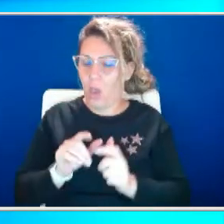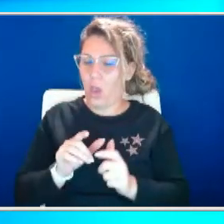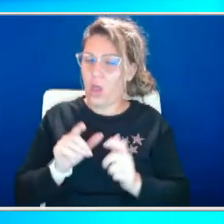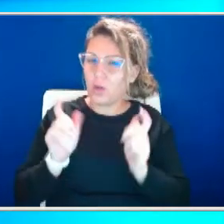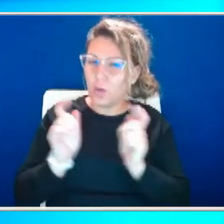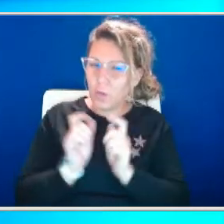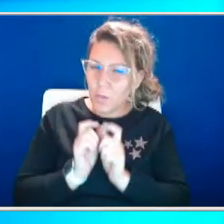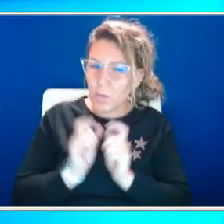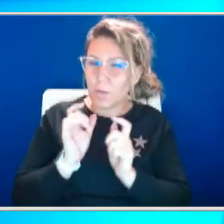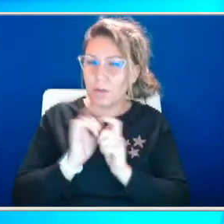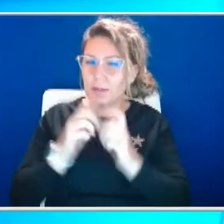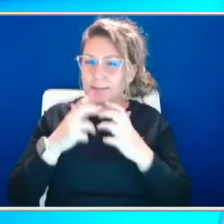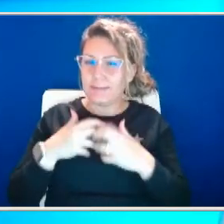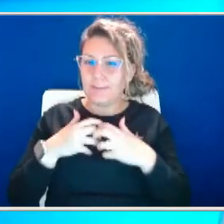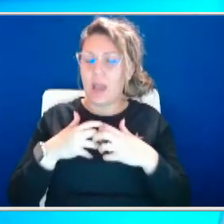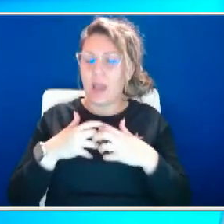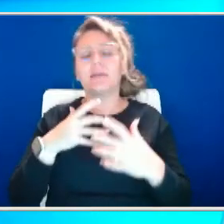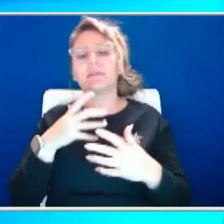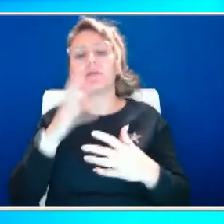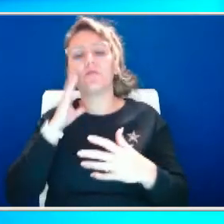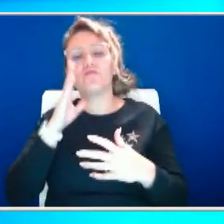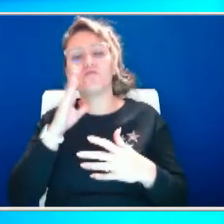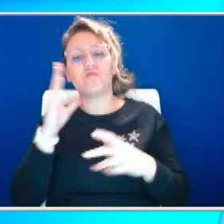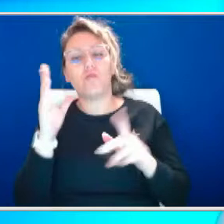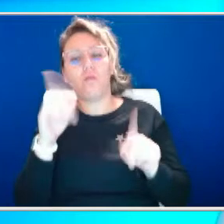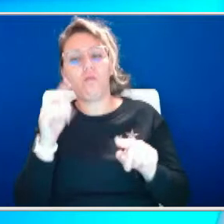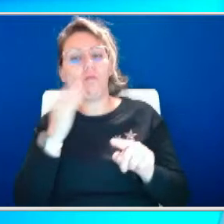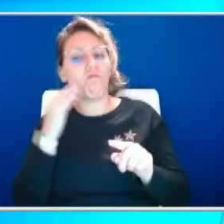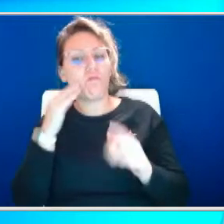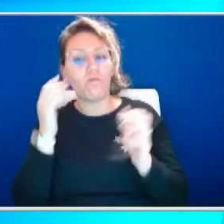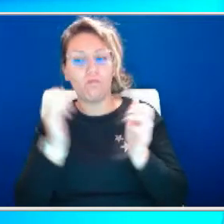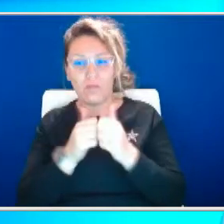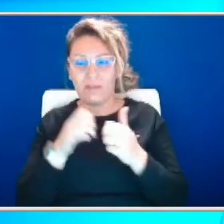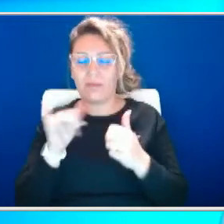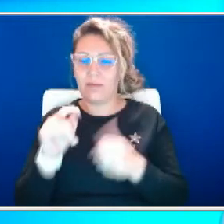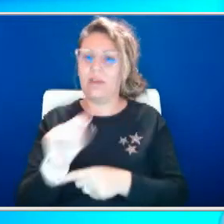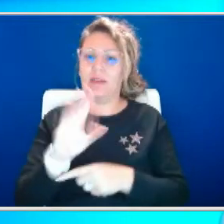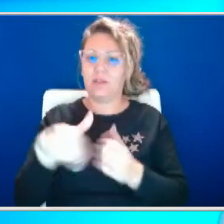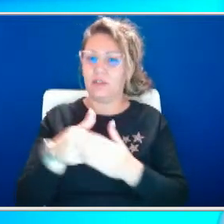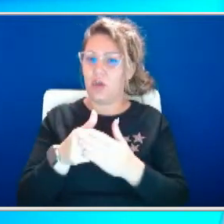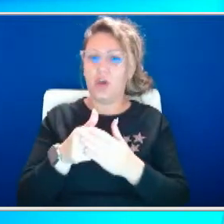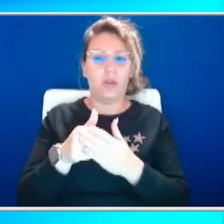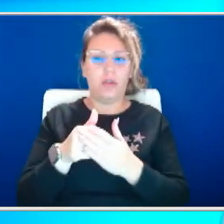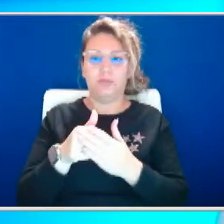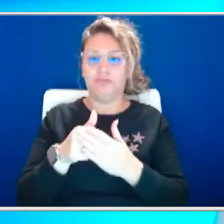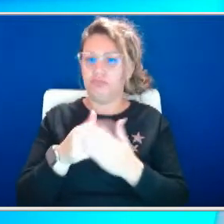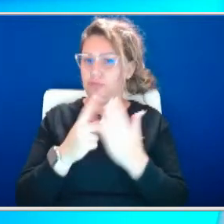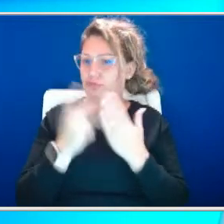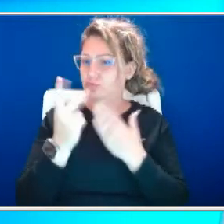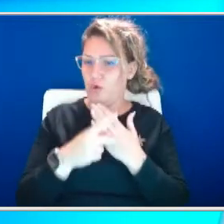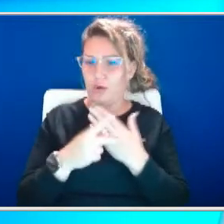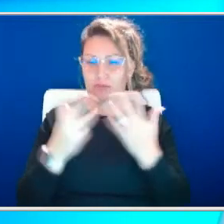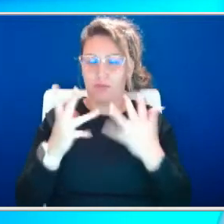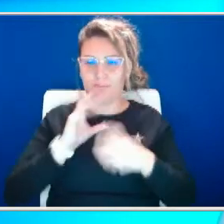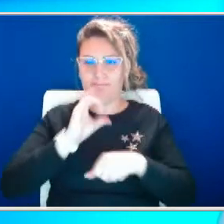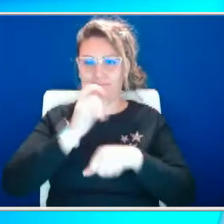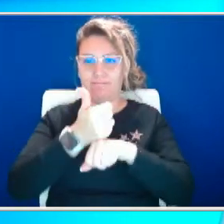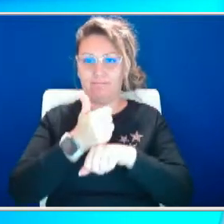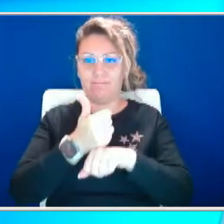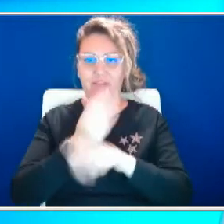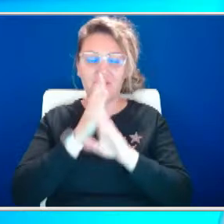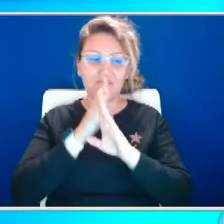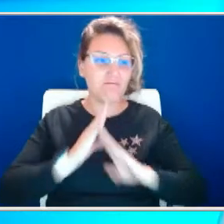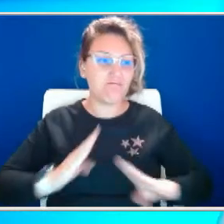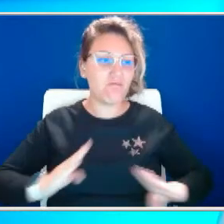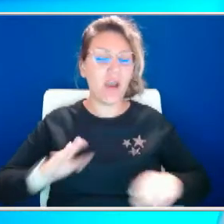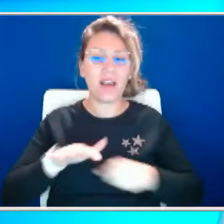basis, they'll go home with the device, and it's all programmed for them. So again, we tell them to find kind of a, you know, a quiet area